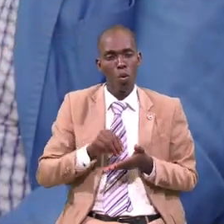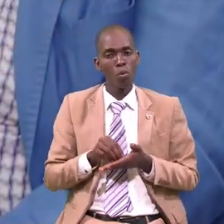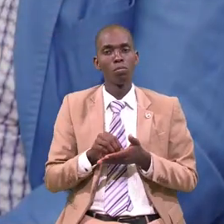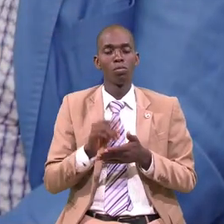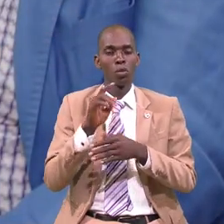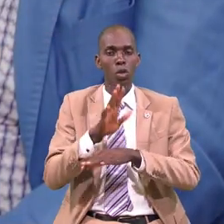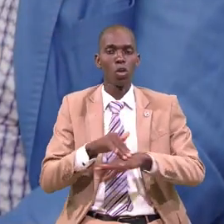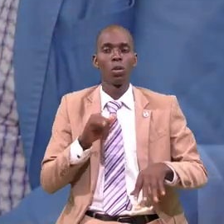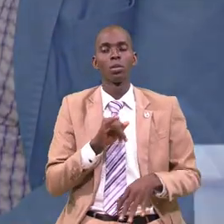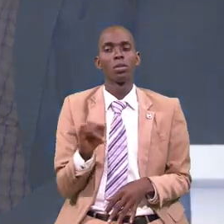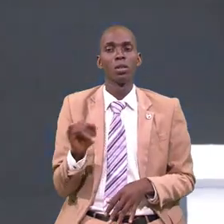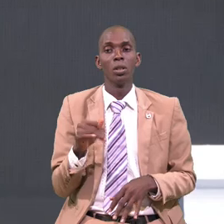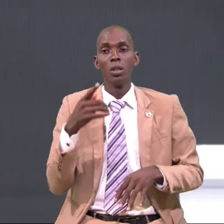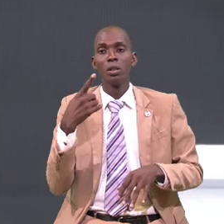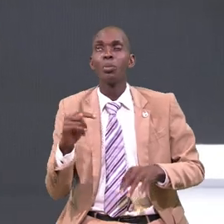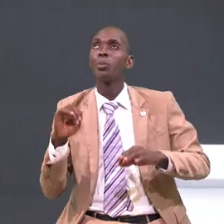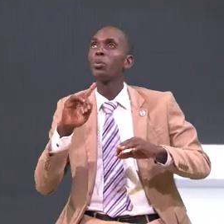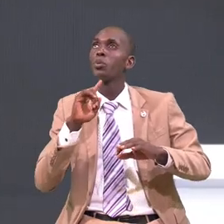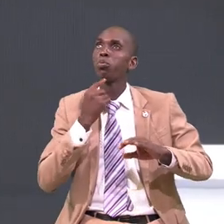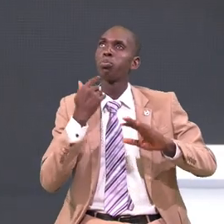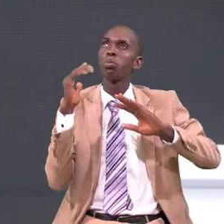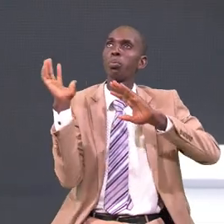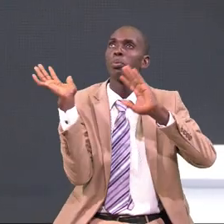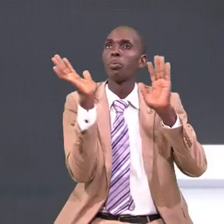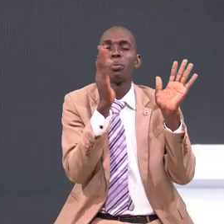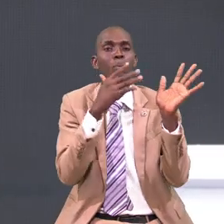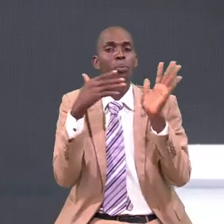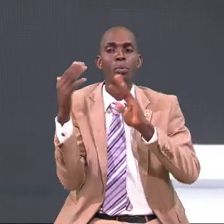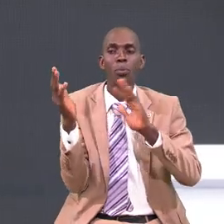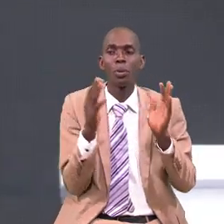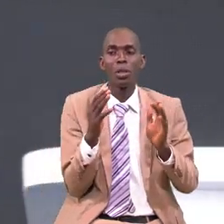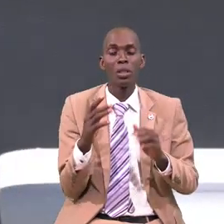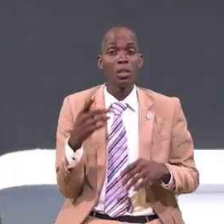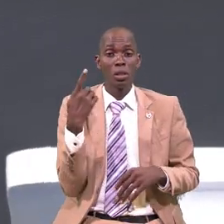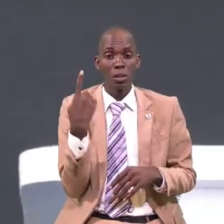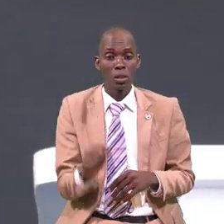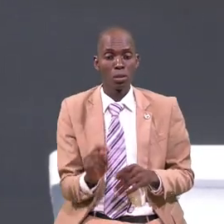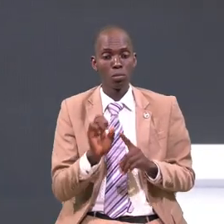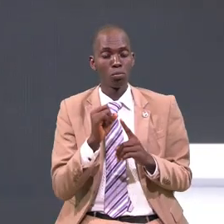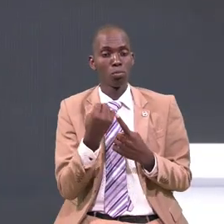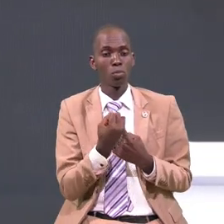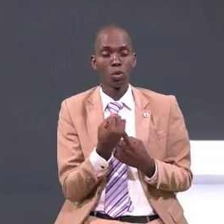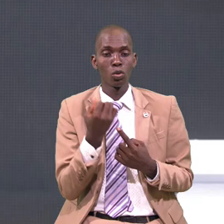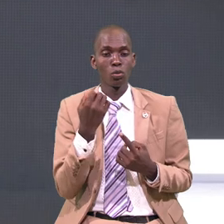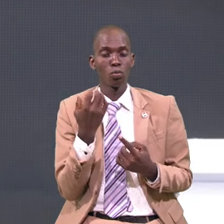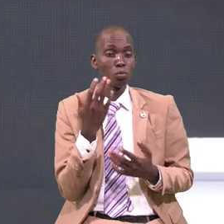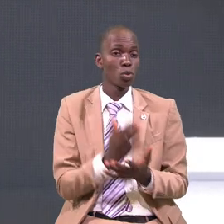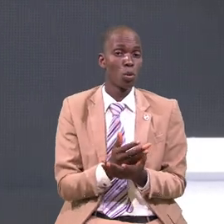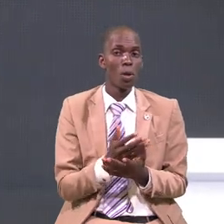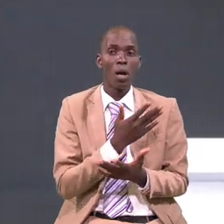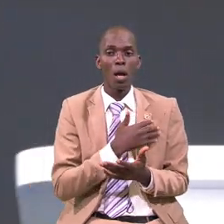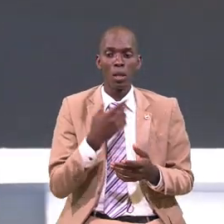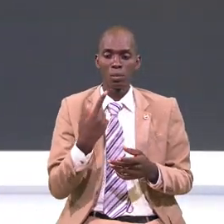The wind blew, the situations turned, and the pressure